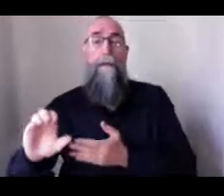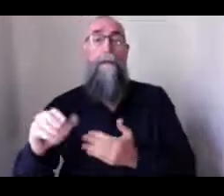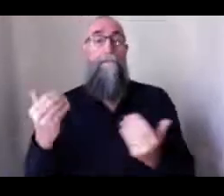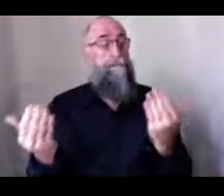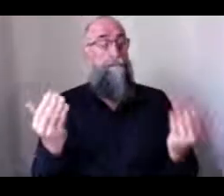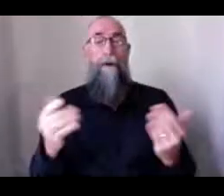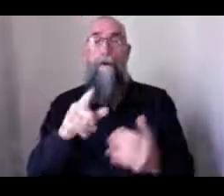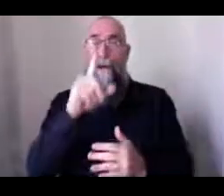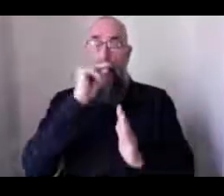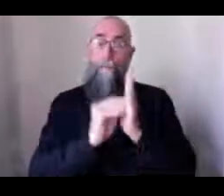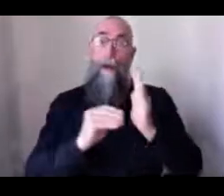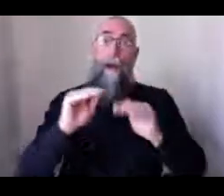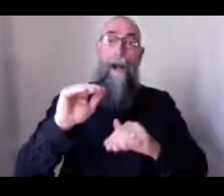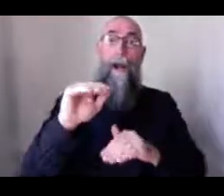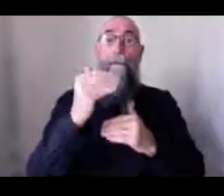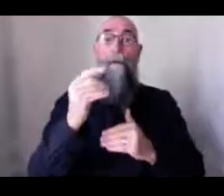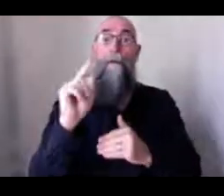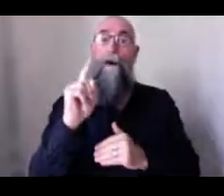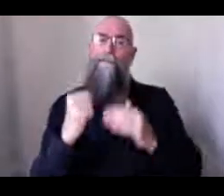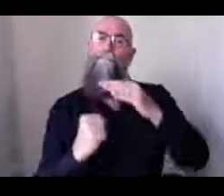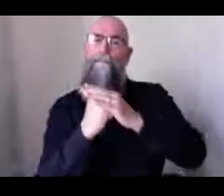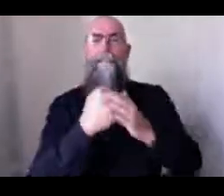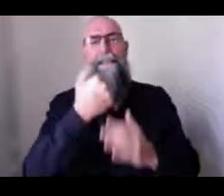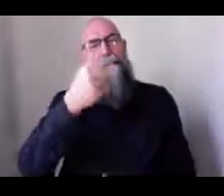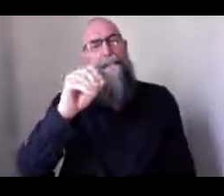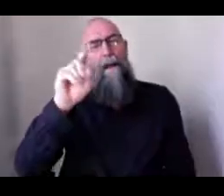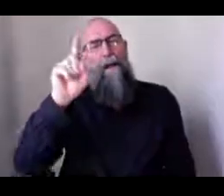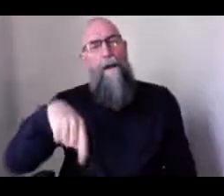$60,000. So there's a cap on actually how much you can apply for.